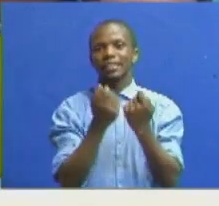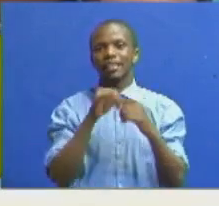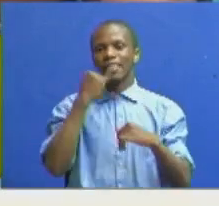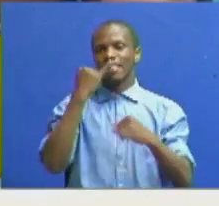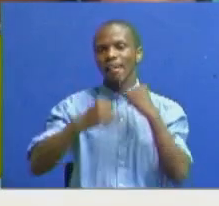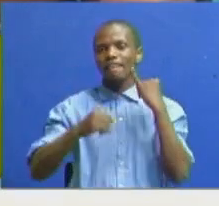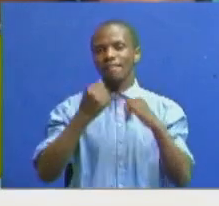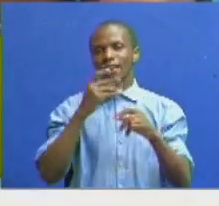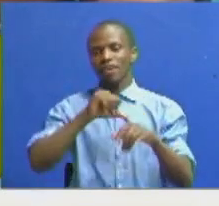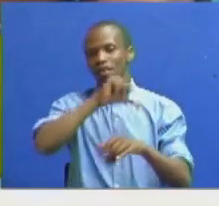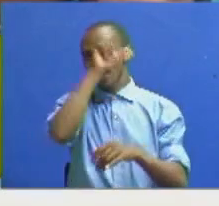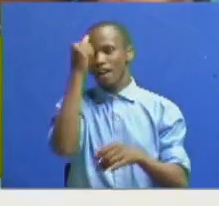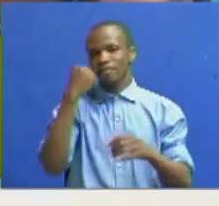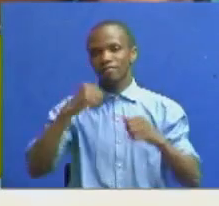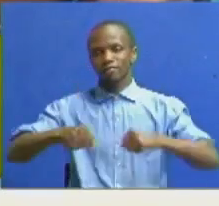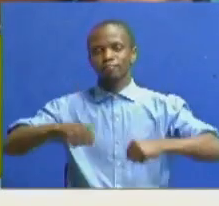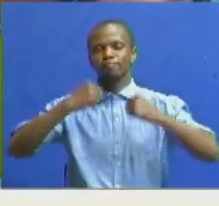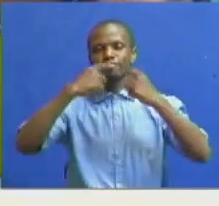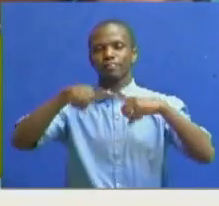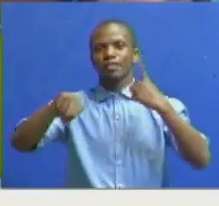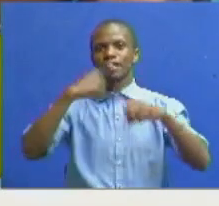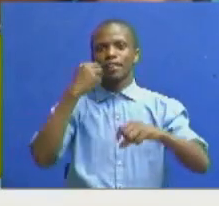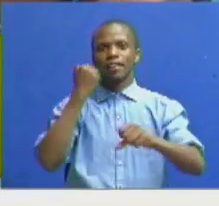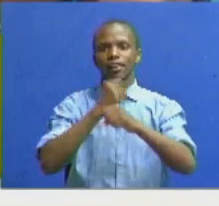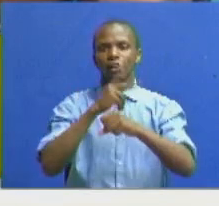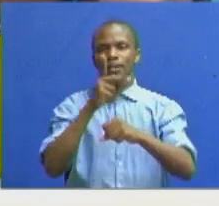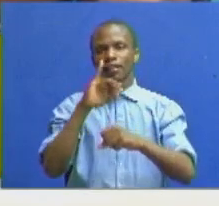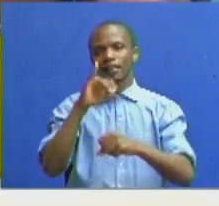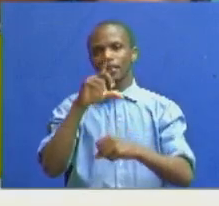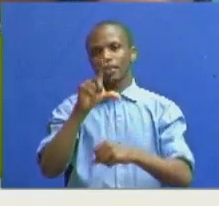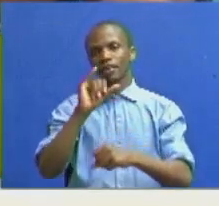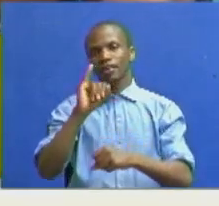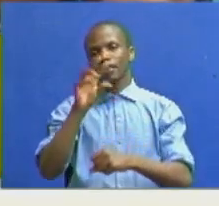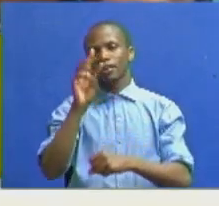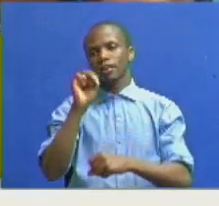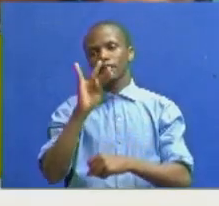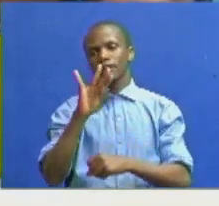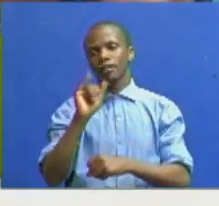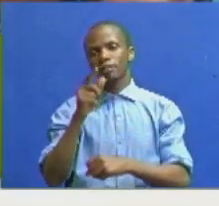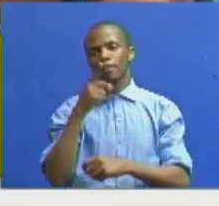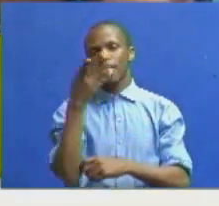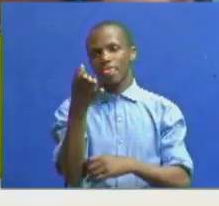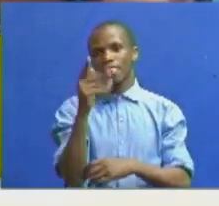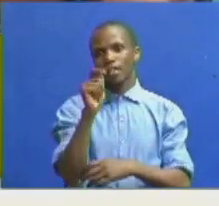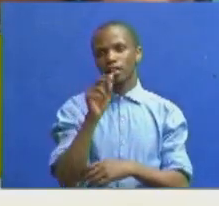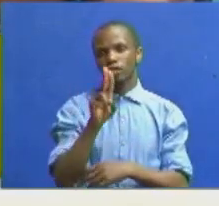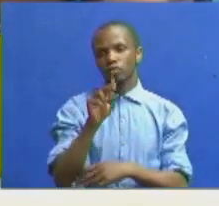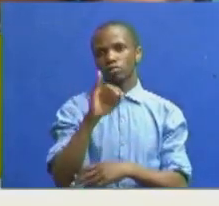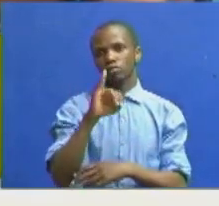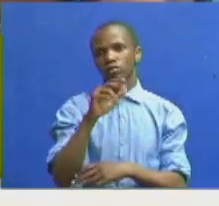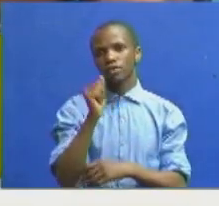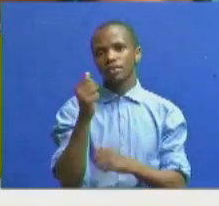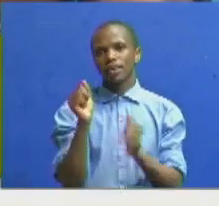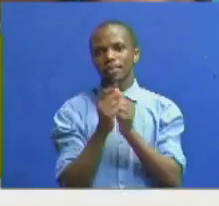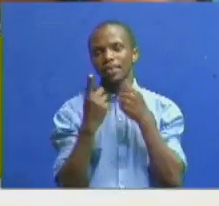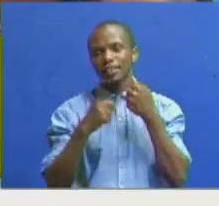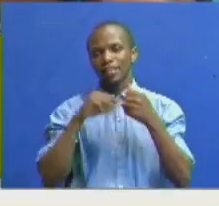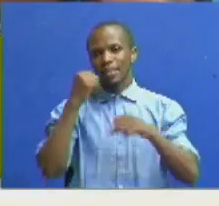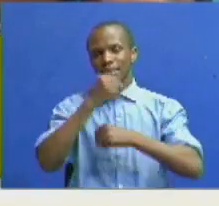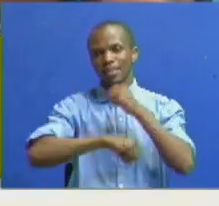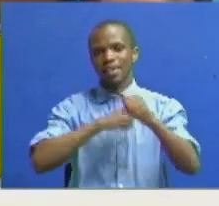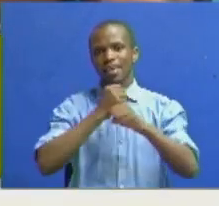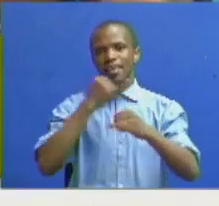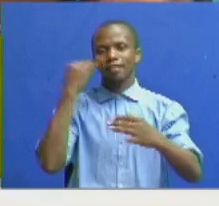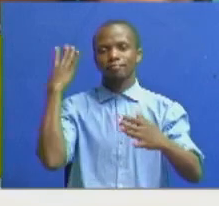of the African Cup Championship held at Kelebia in Tunisia. It has been 18 years since the team reached the finals, with